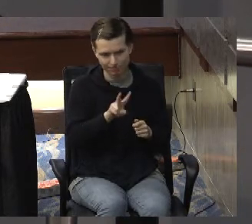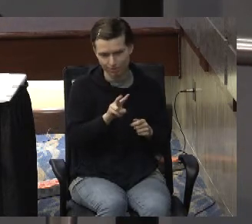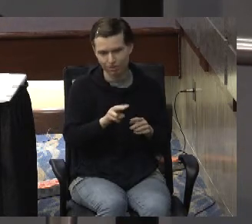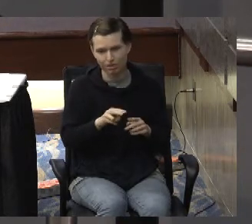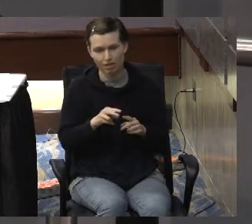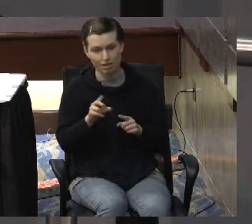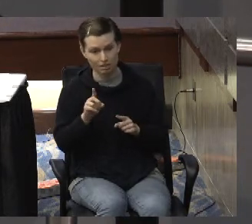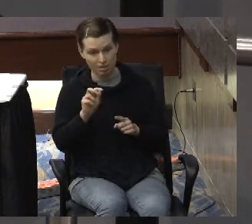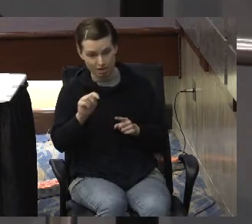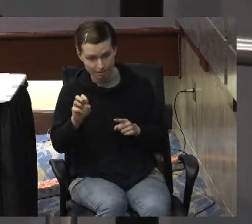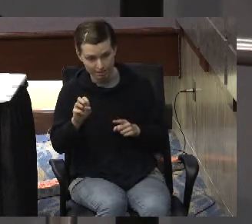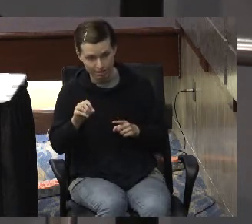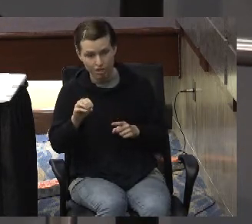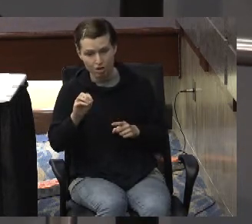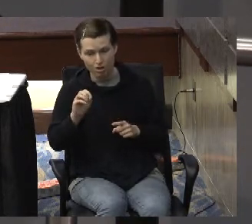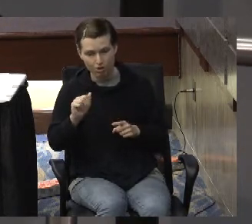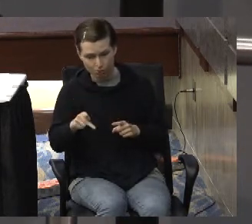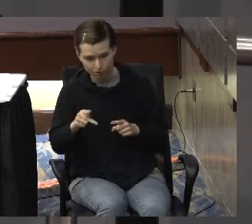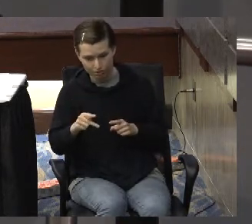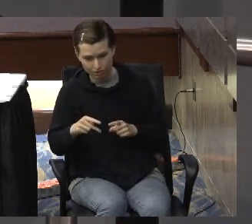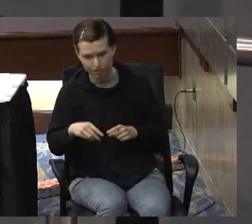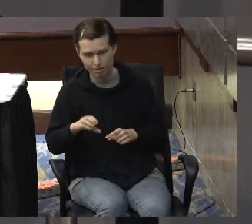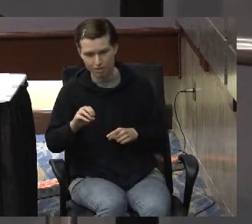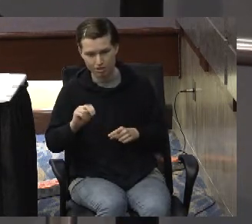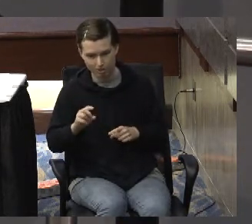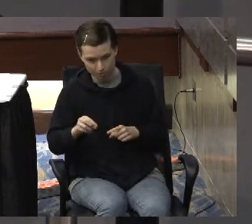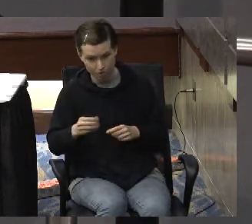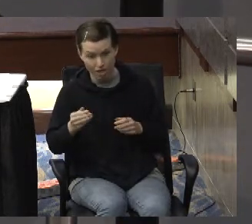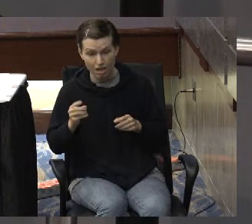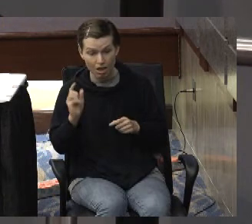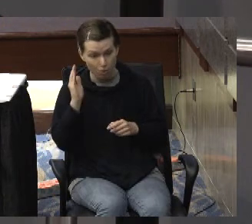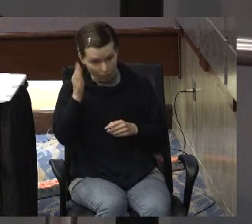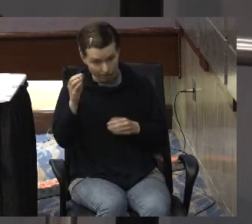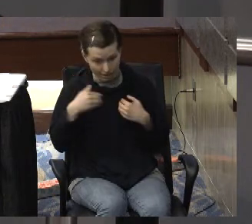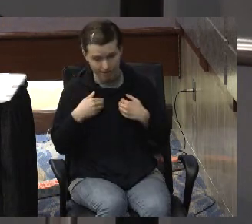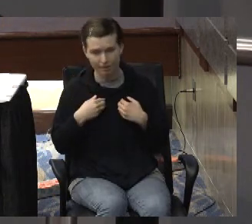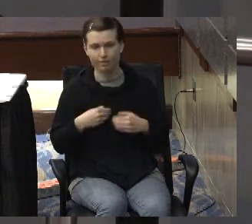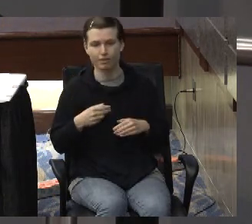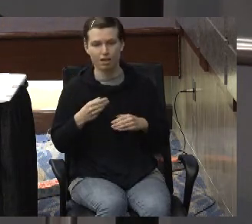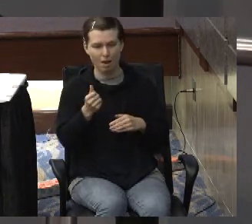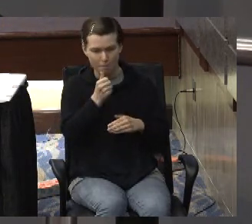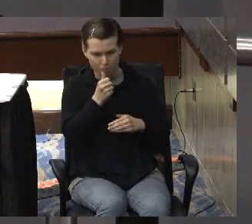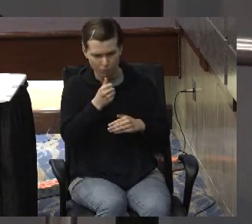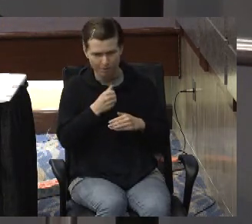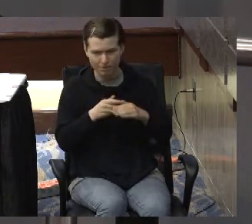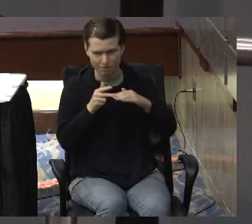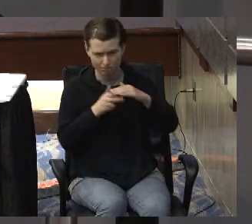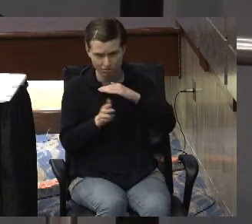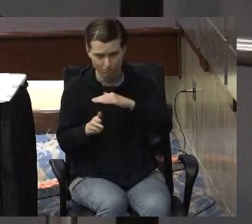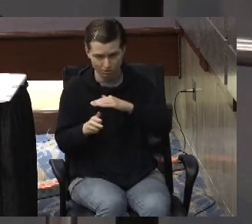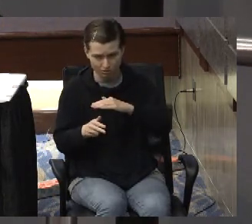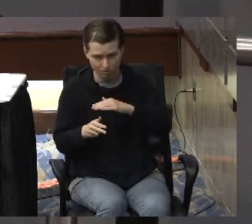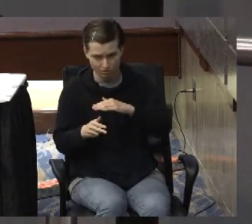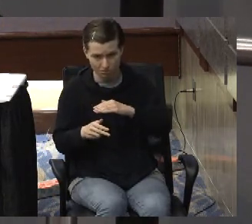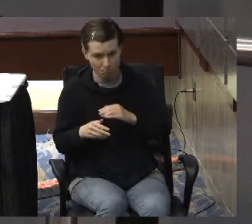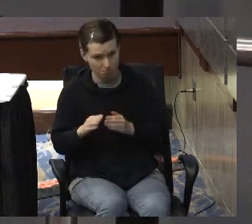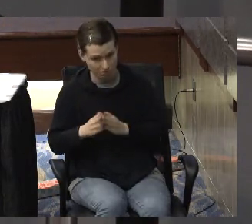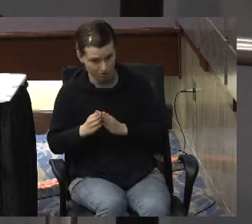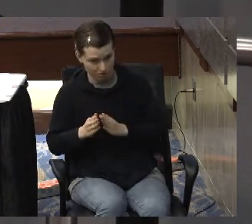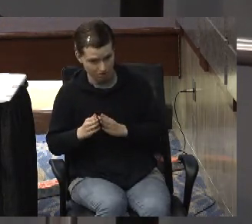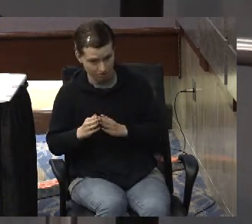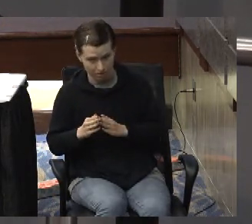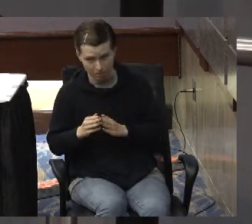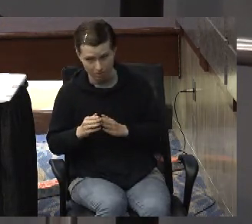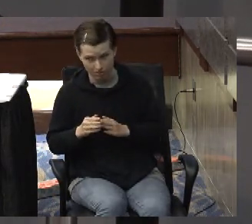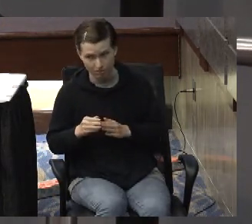condominiums will have private garages. Now, this is a perfect example for the city to really put its money where its mouth